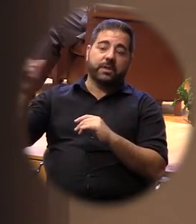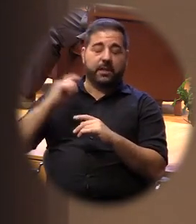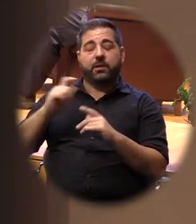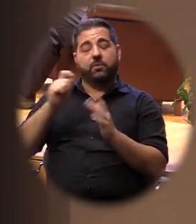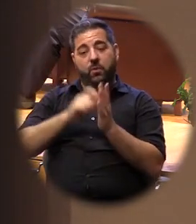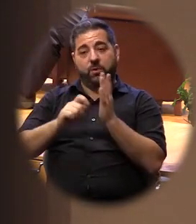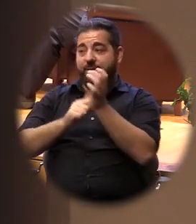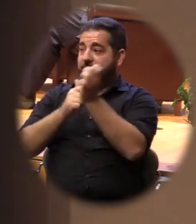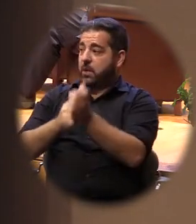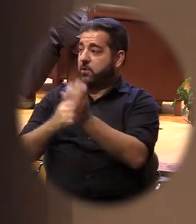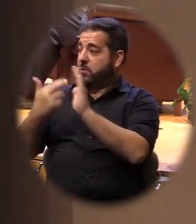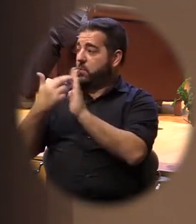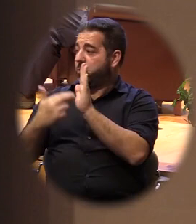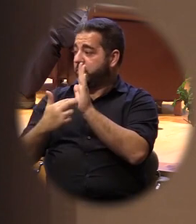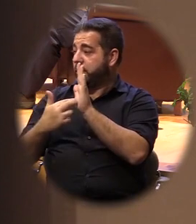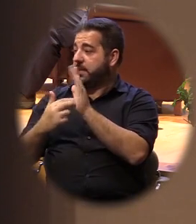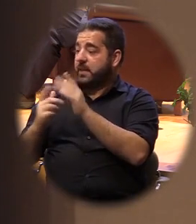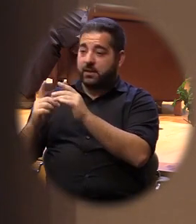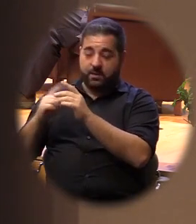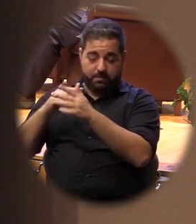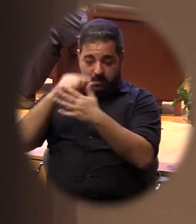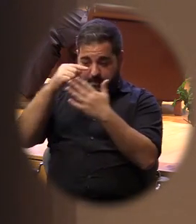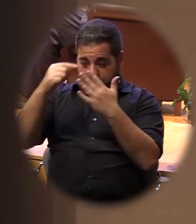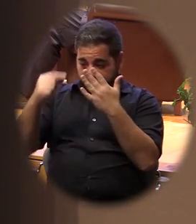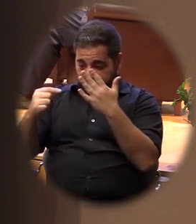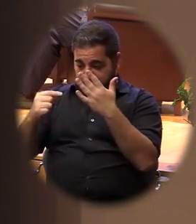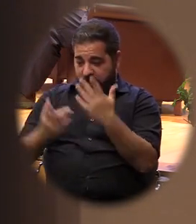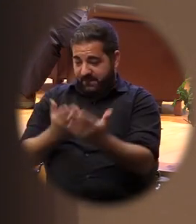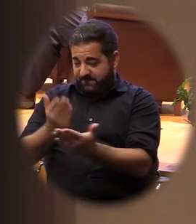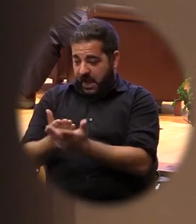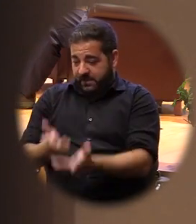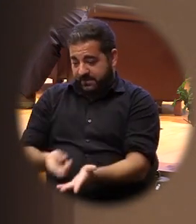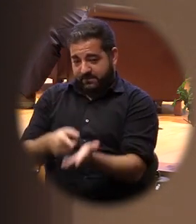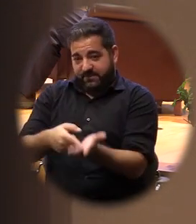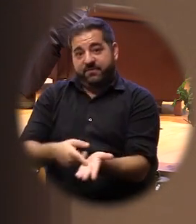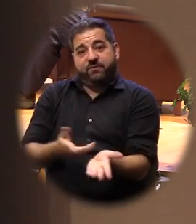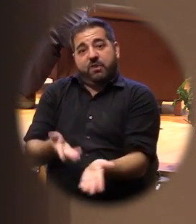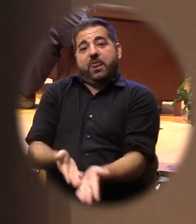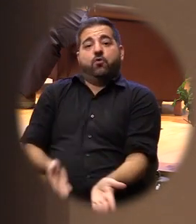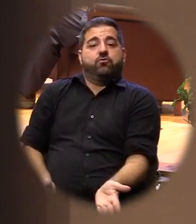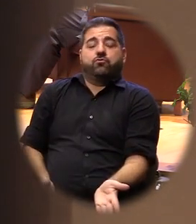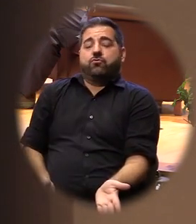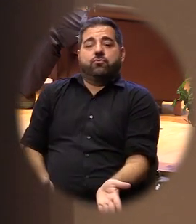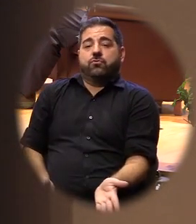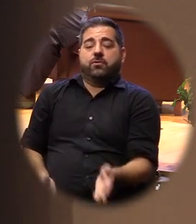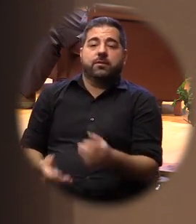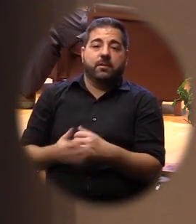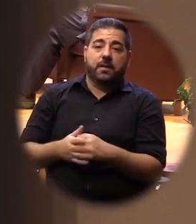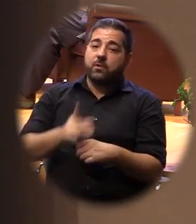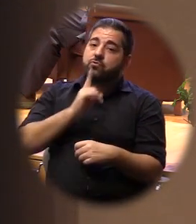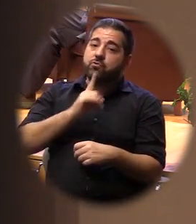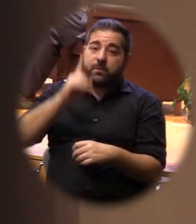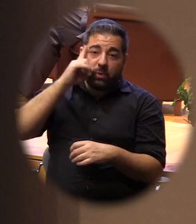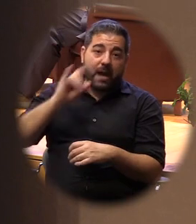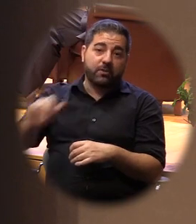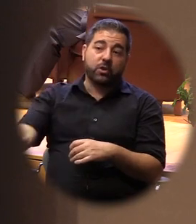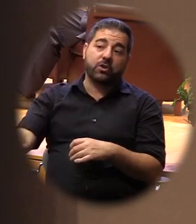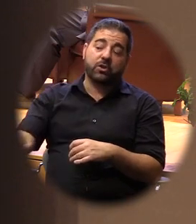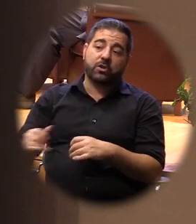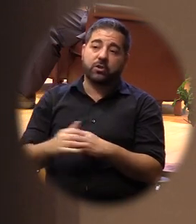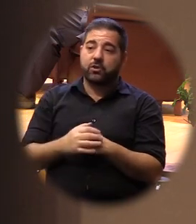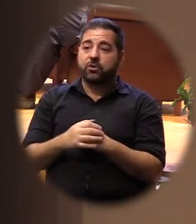follow those rules you ended up with a fact which you could hold in your hand um and and it was it was true forever